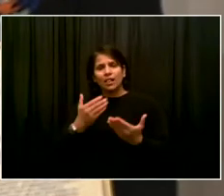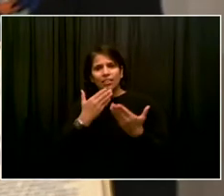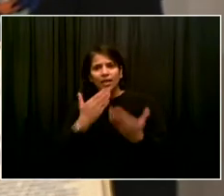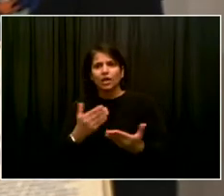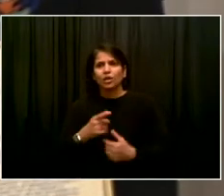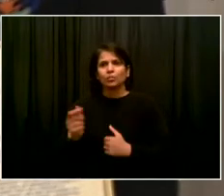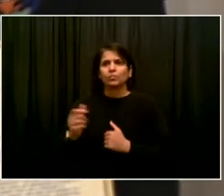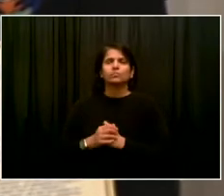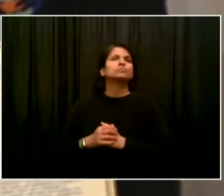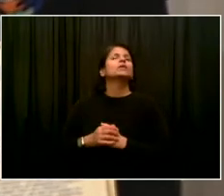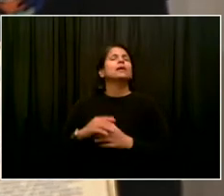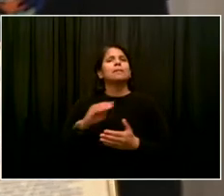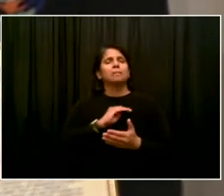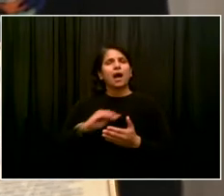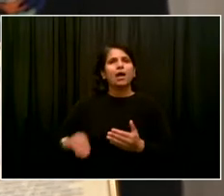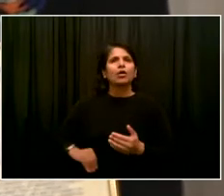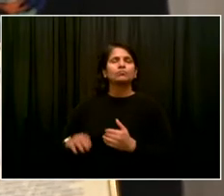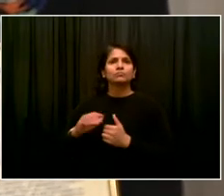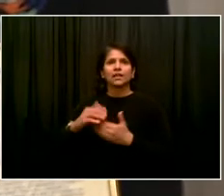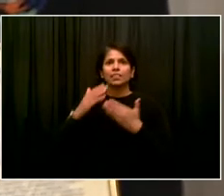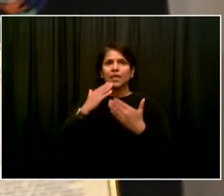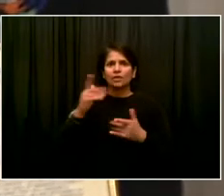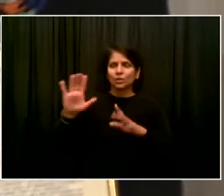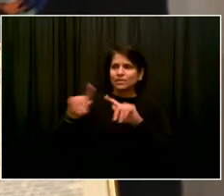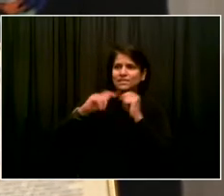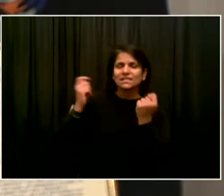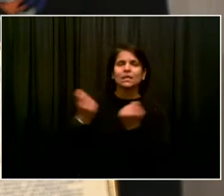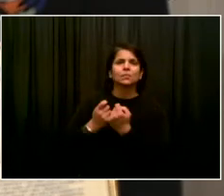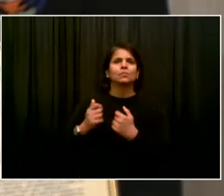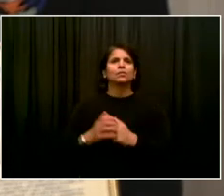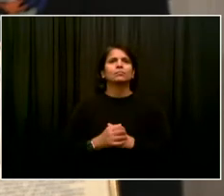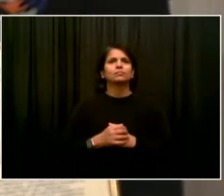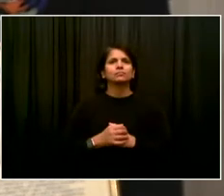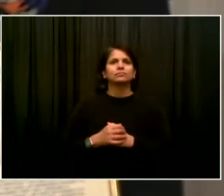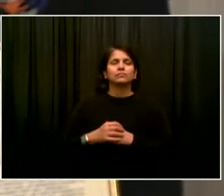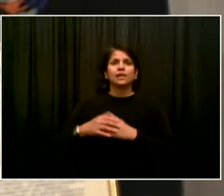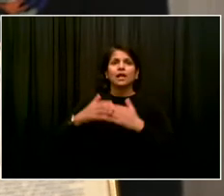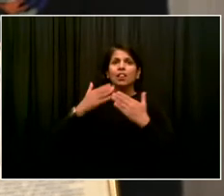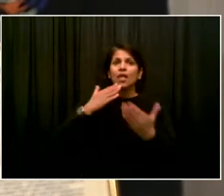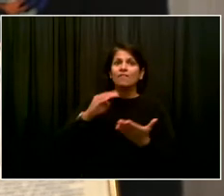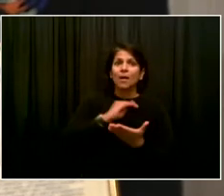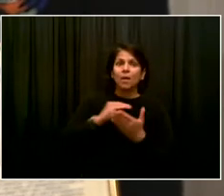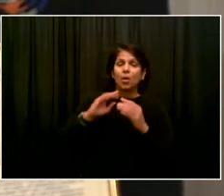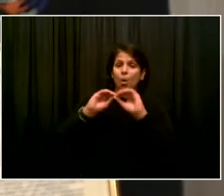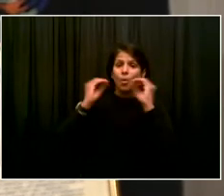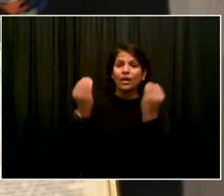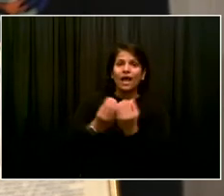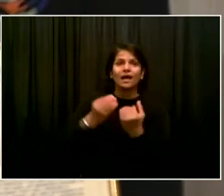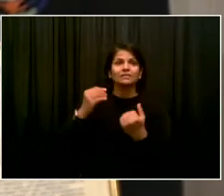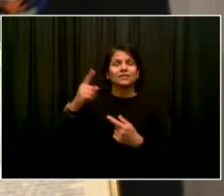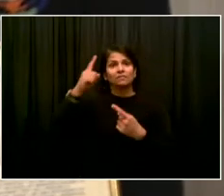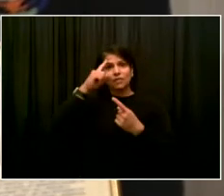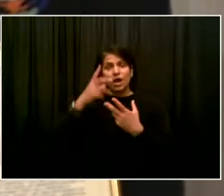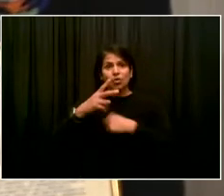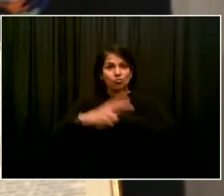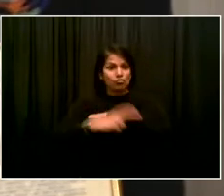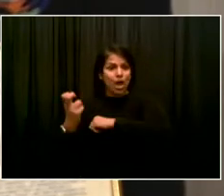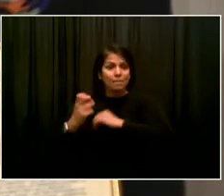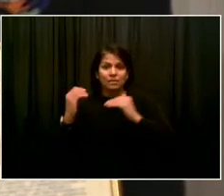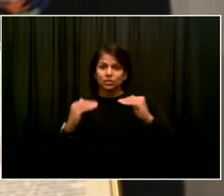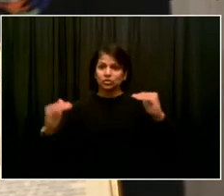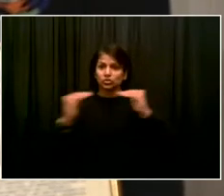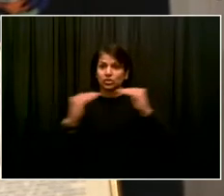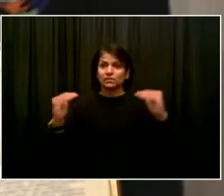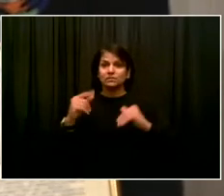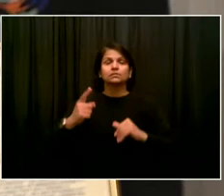administration, to the Mayor's Office of Criminal Justice, Marcos Soler, and of course, Eric Cumberbatch